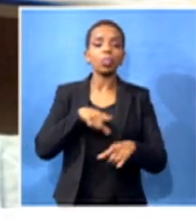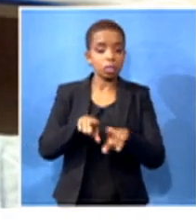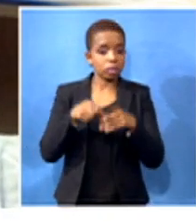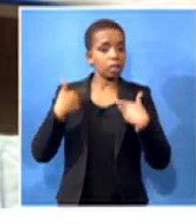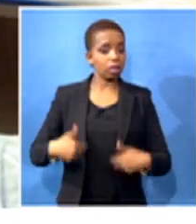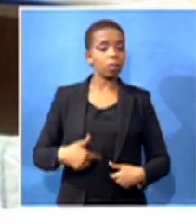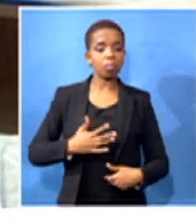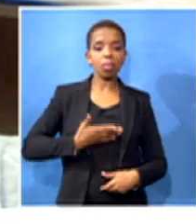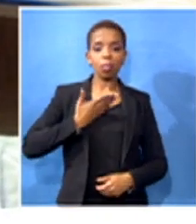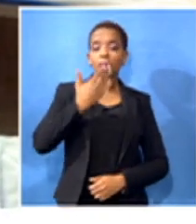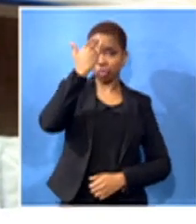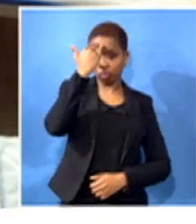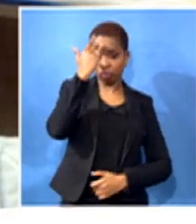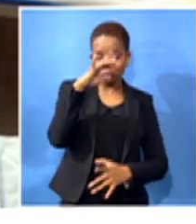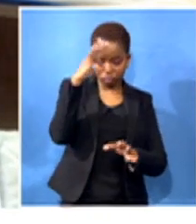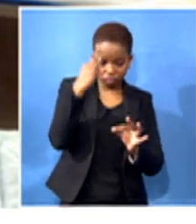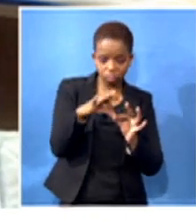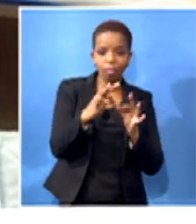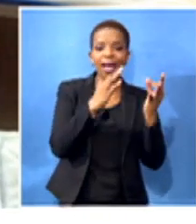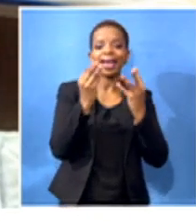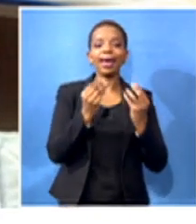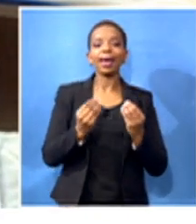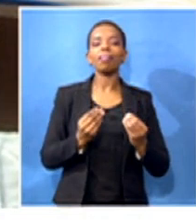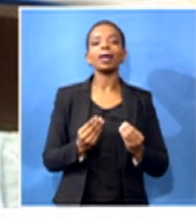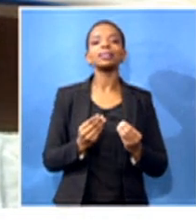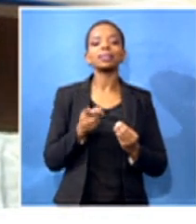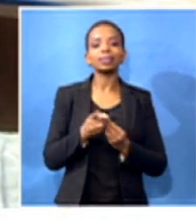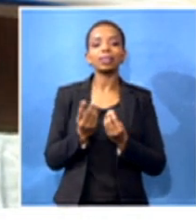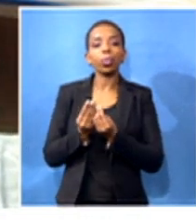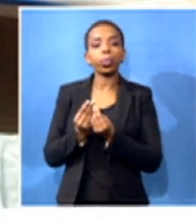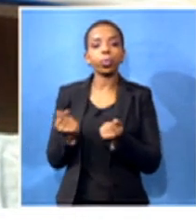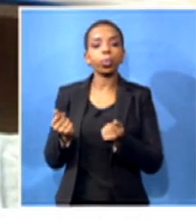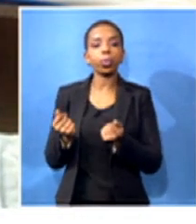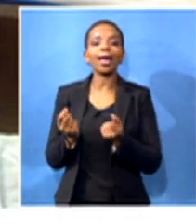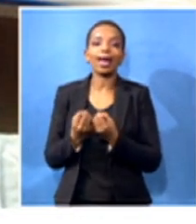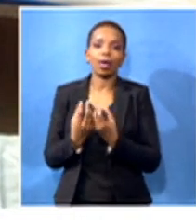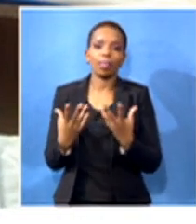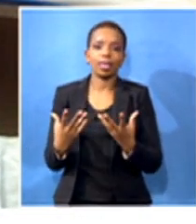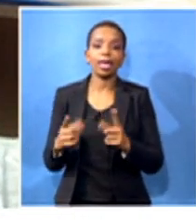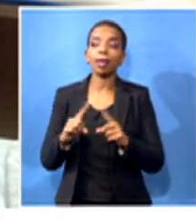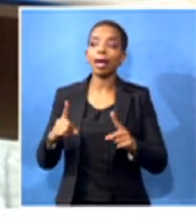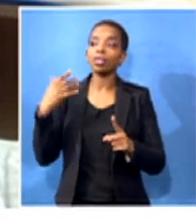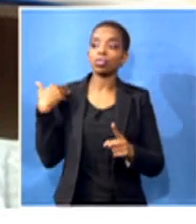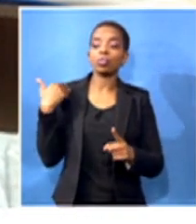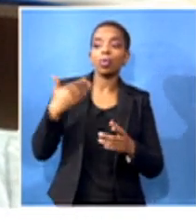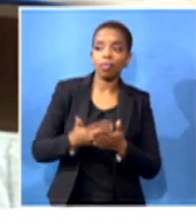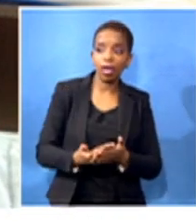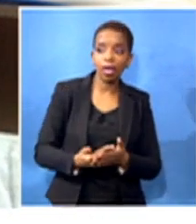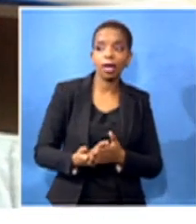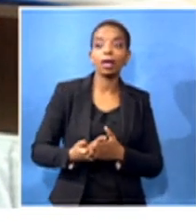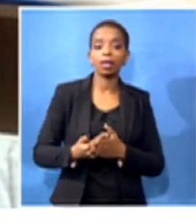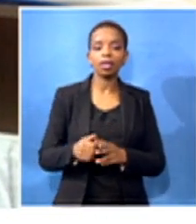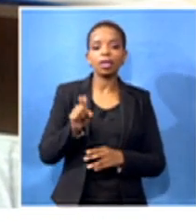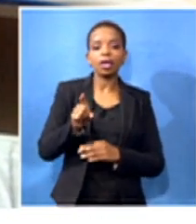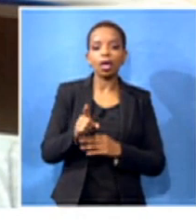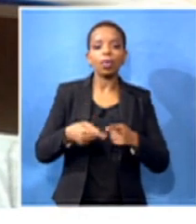figures, the exact numbers of these things that that are missing. But insofar as the reporting the case to the police, we are